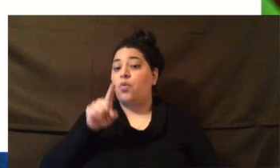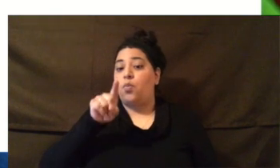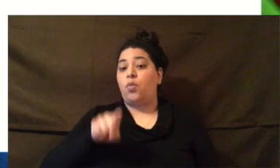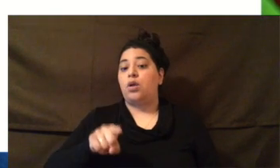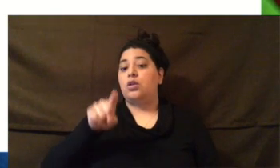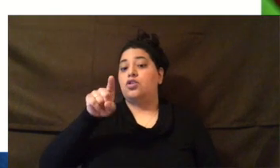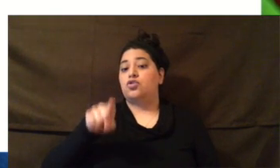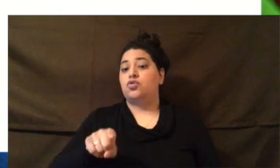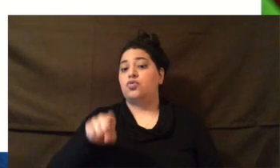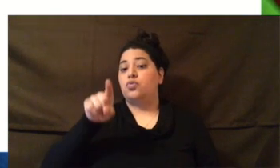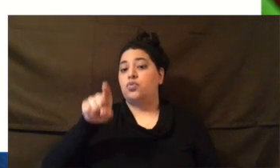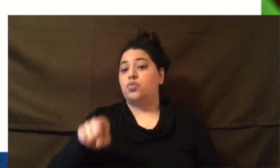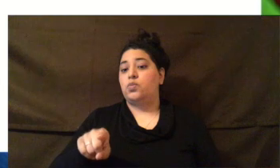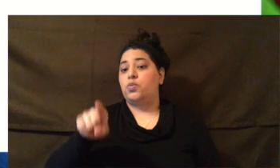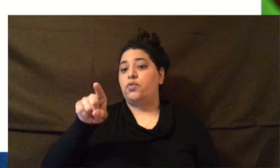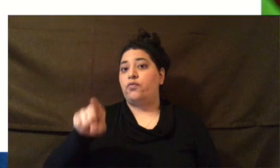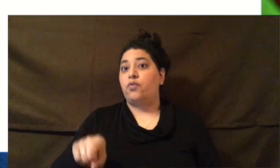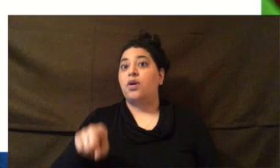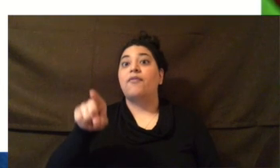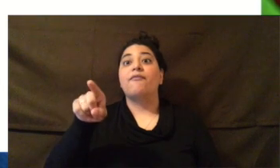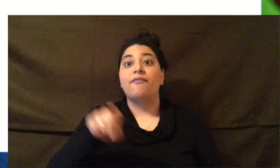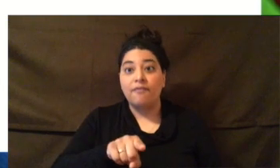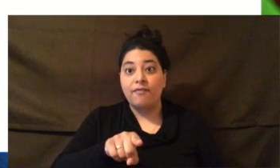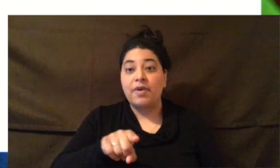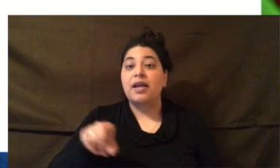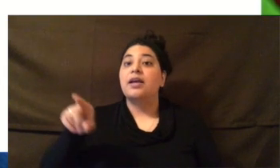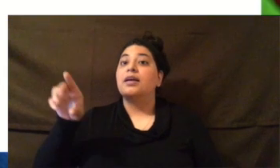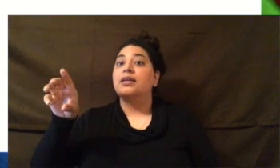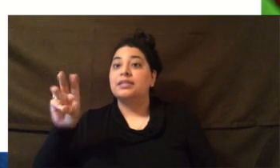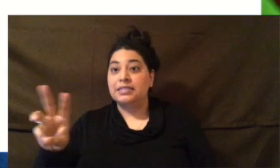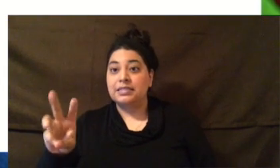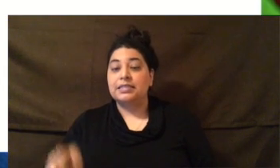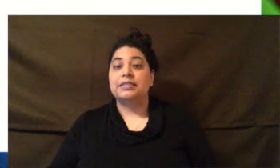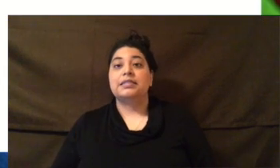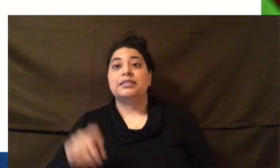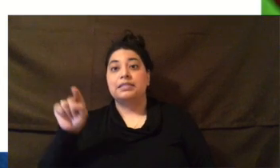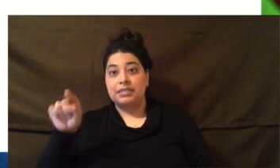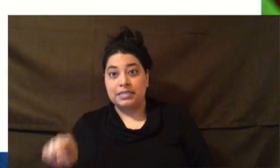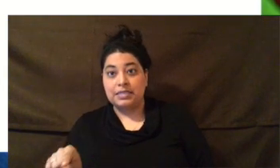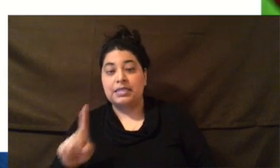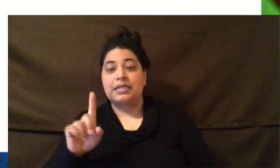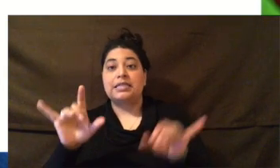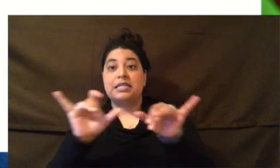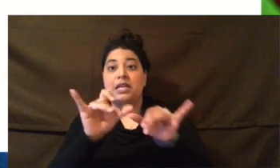with 6 tallies. Let's move on to size 4.